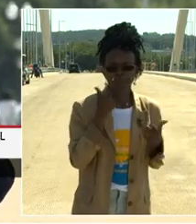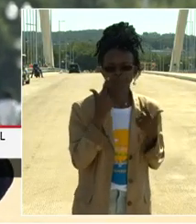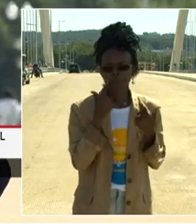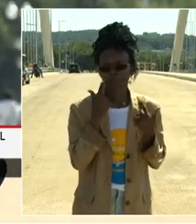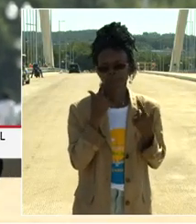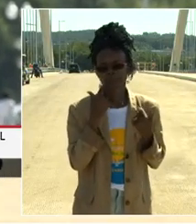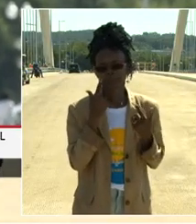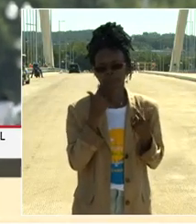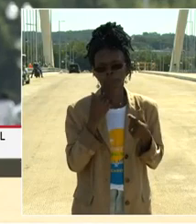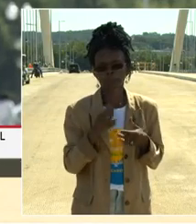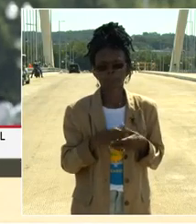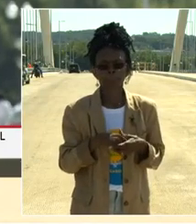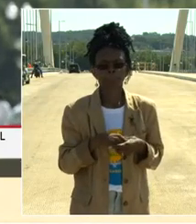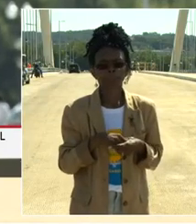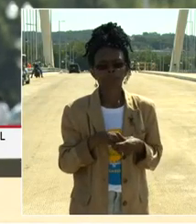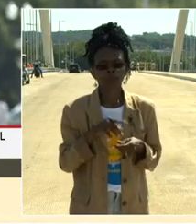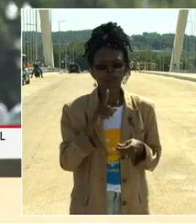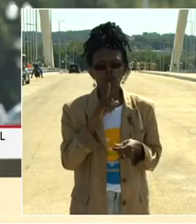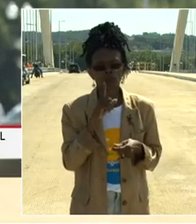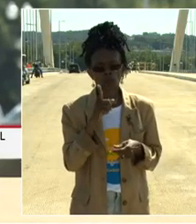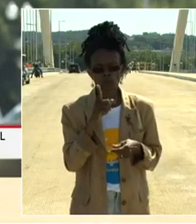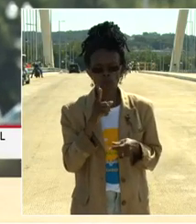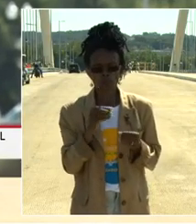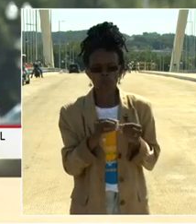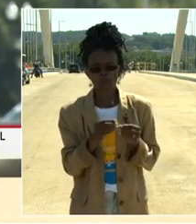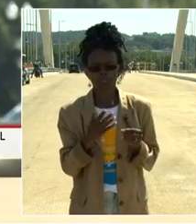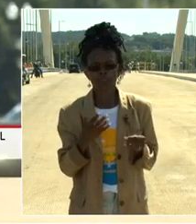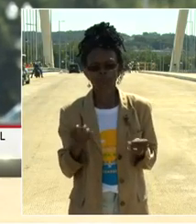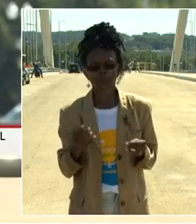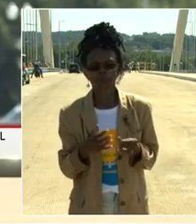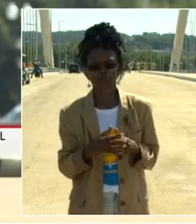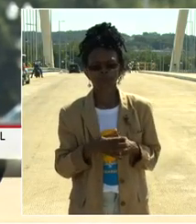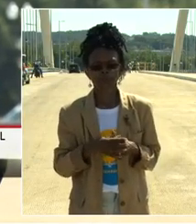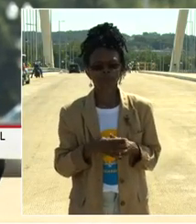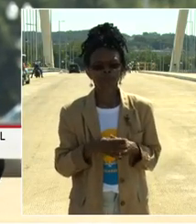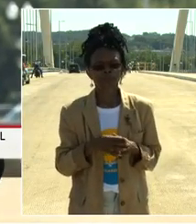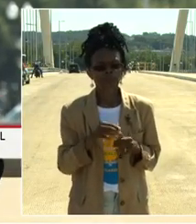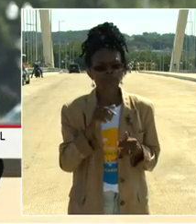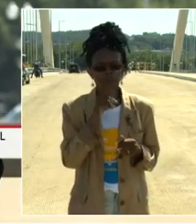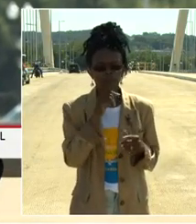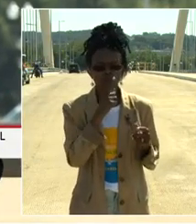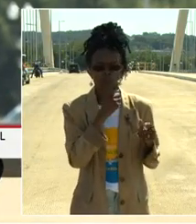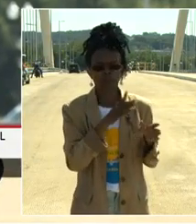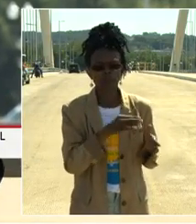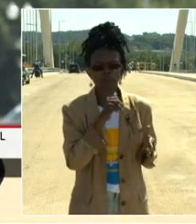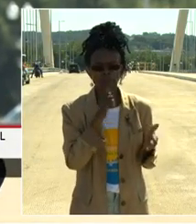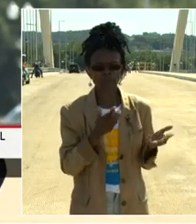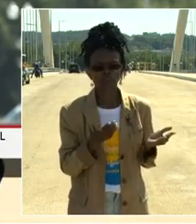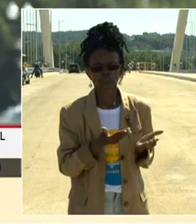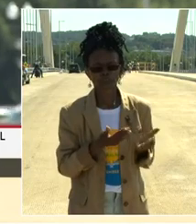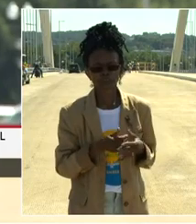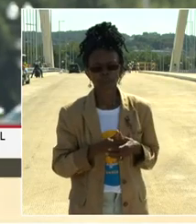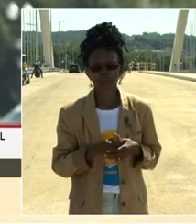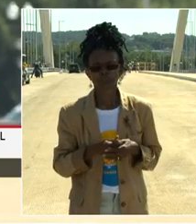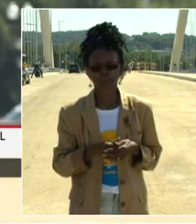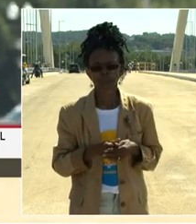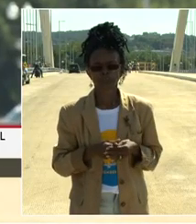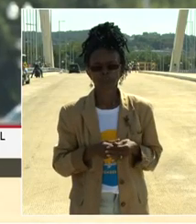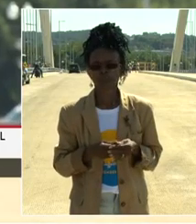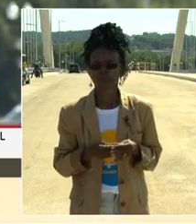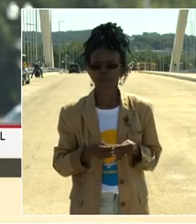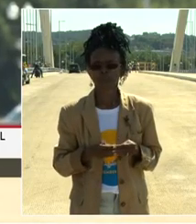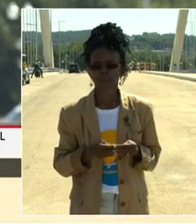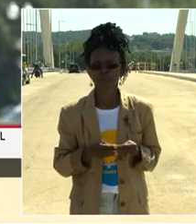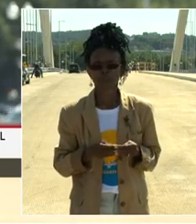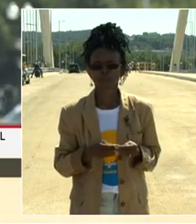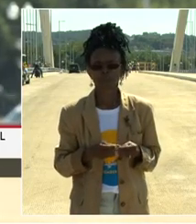I want to mention somebody else who's not here. But Eleanor played a critical role, I know, with me,